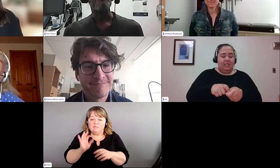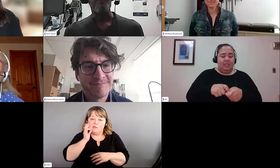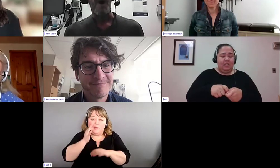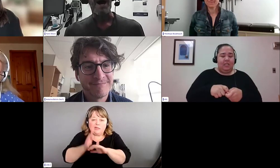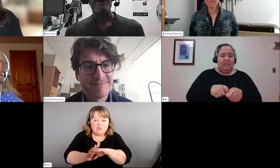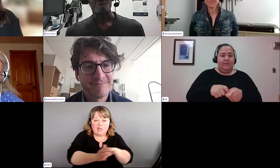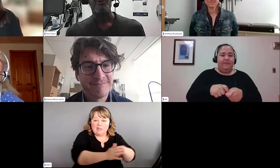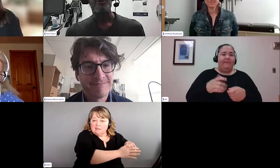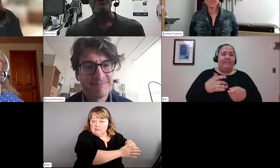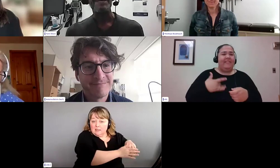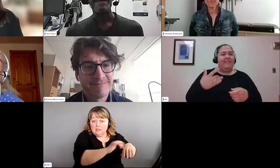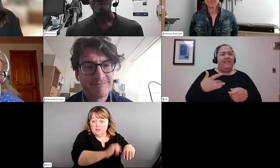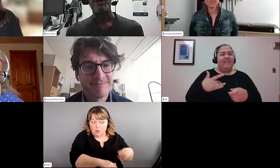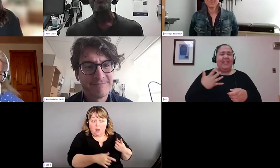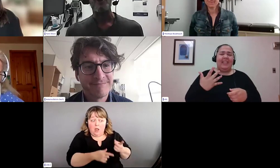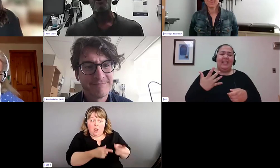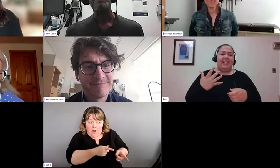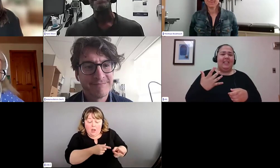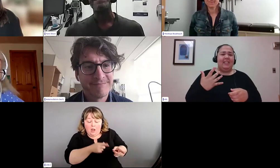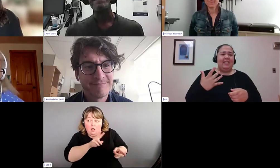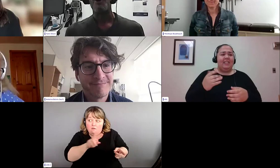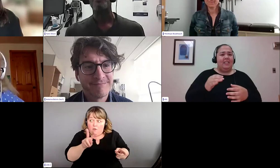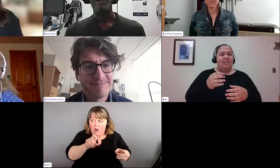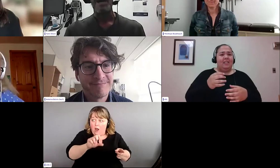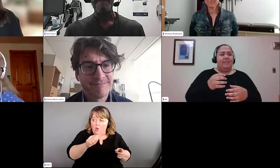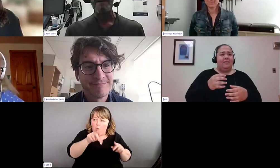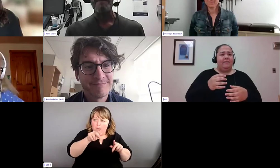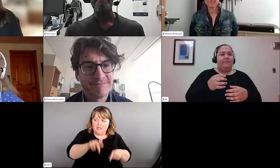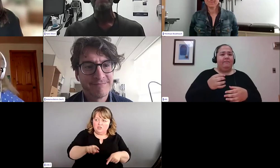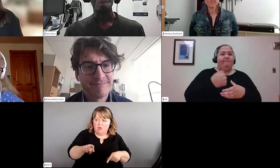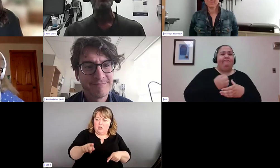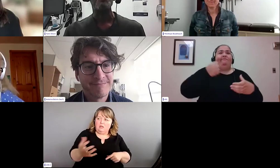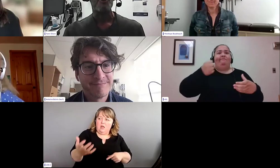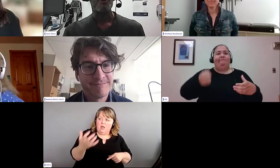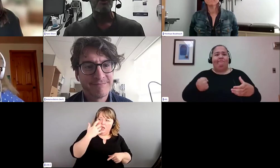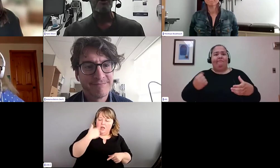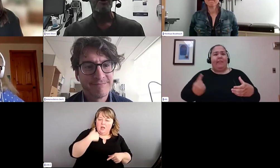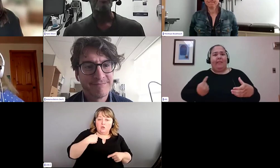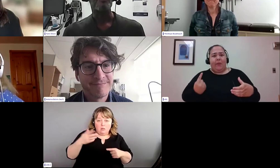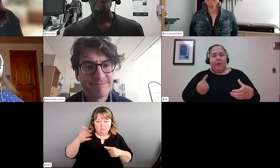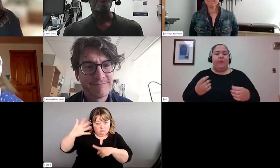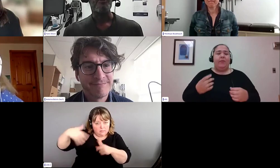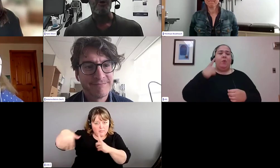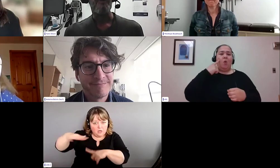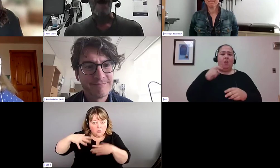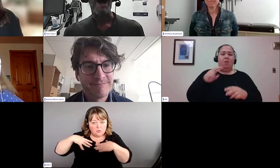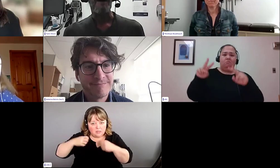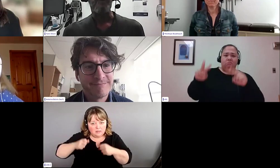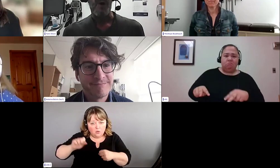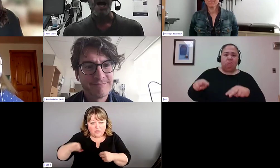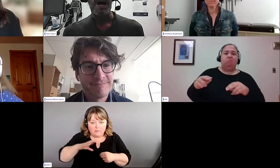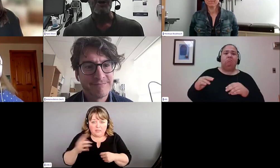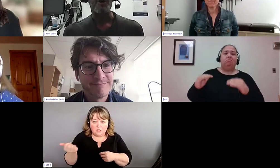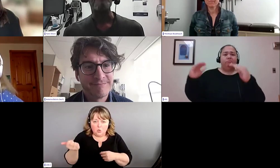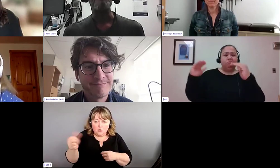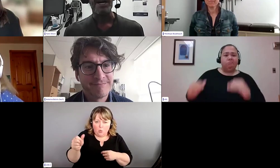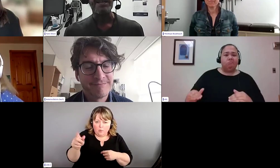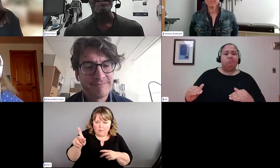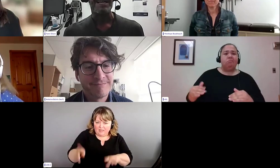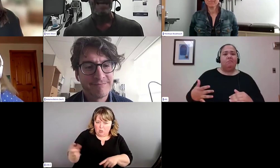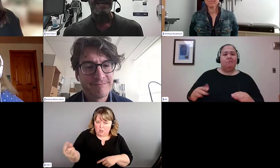disaffiliated or marginalized, to see that somebody else who has come out of the